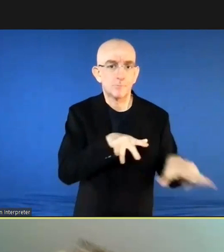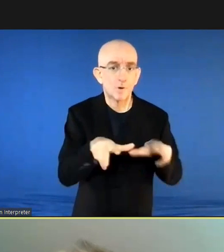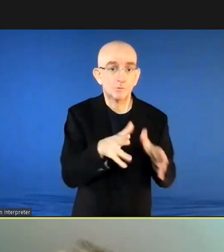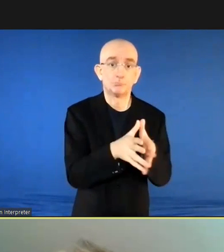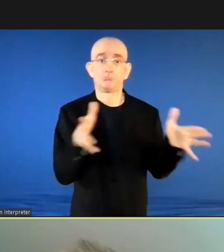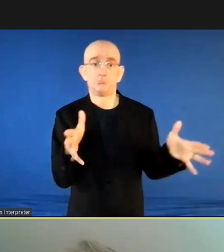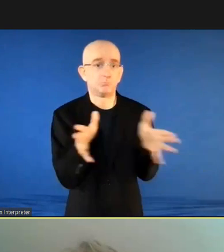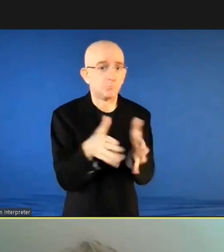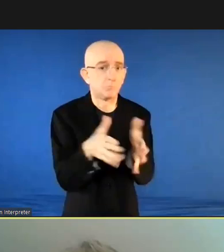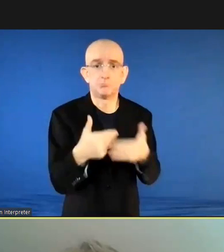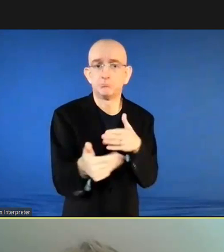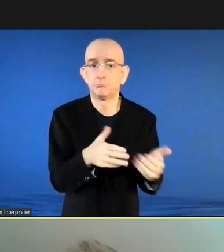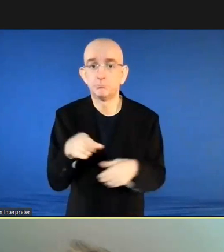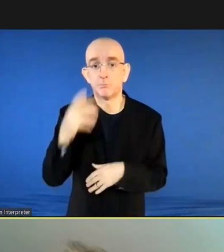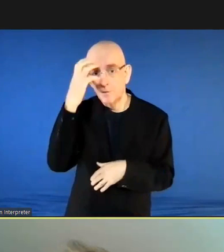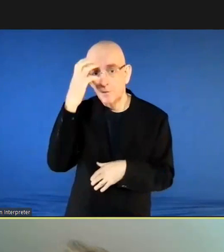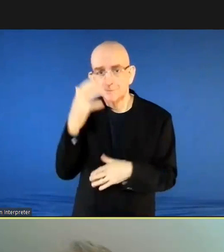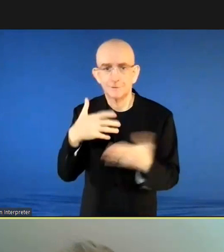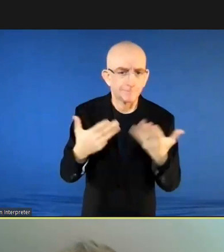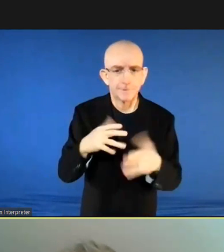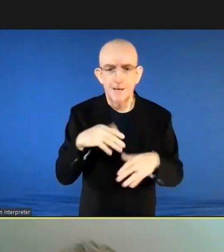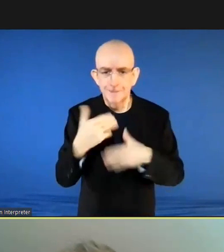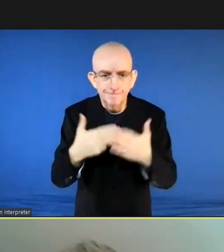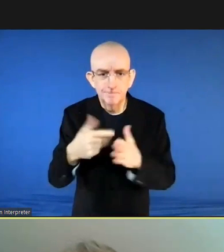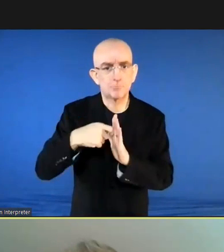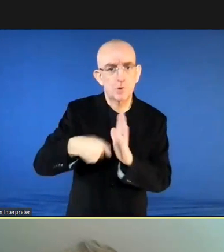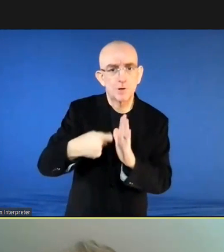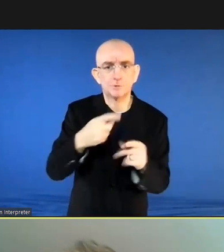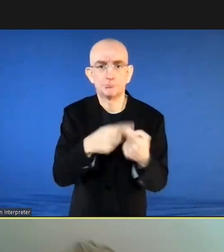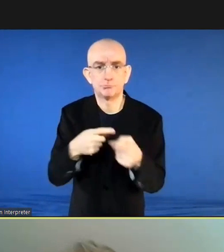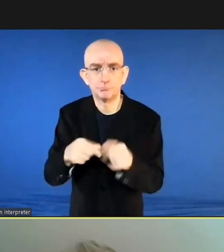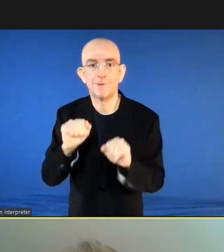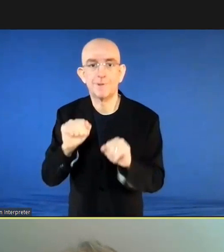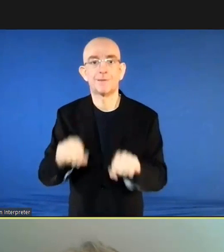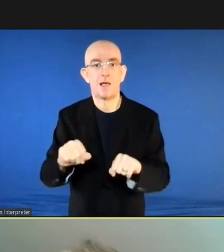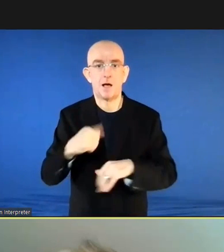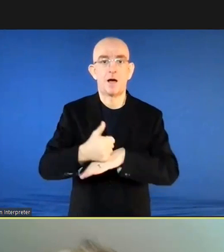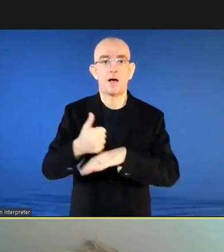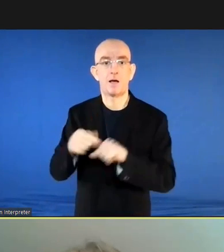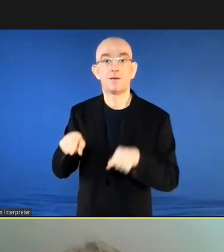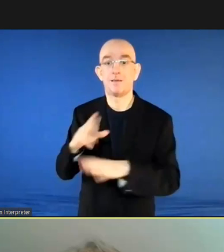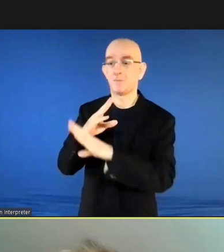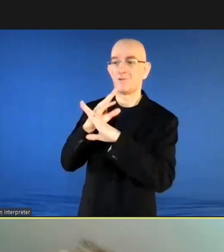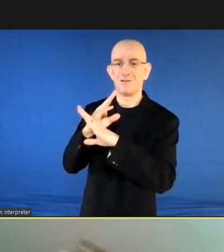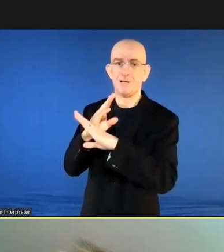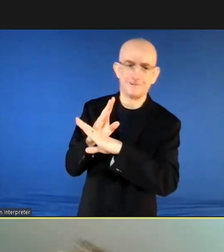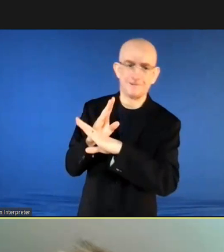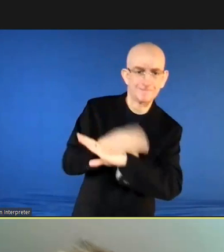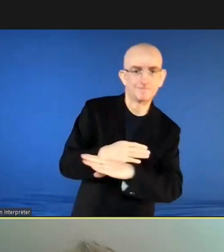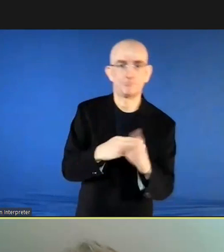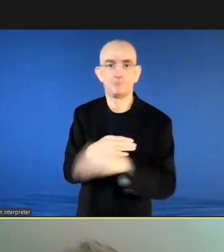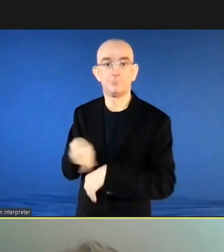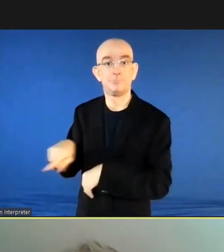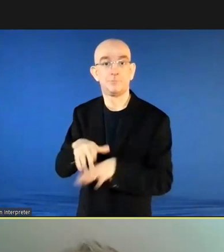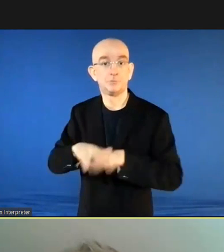Too many of them never learn language, whether signed or spoken. Too many never can communicate with their families, let alone their